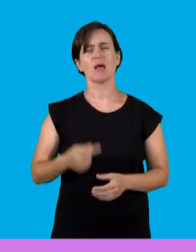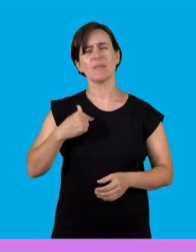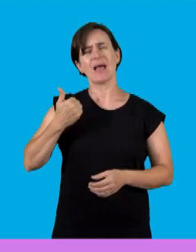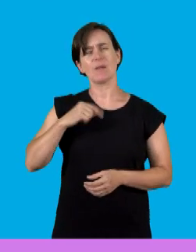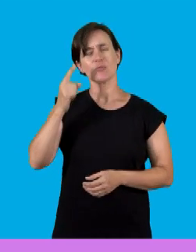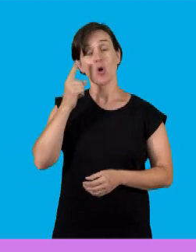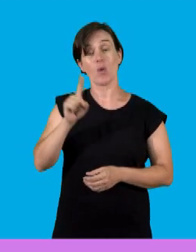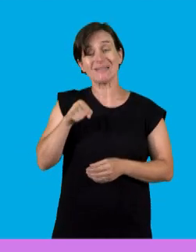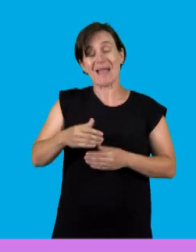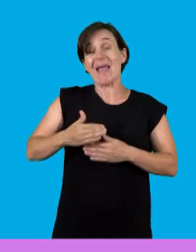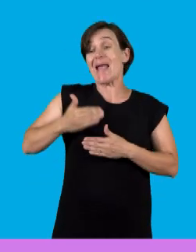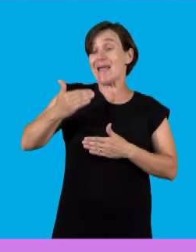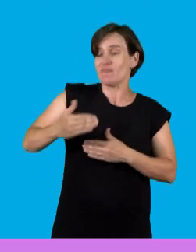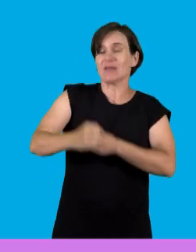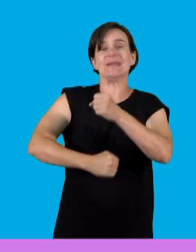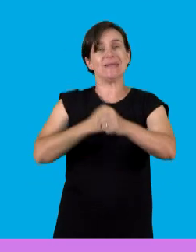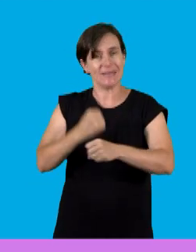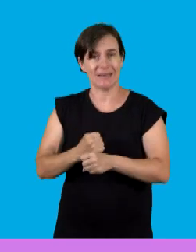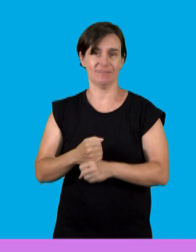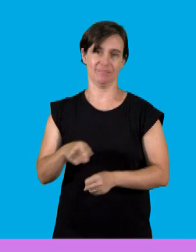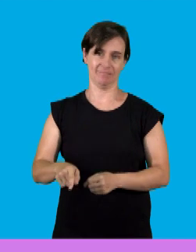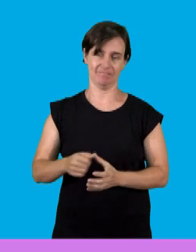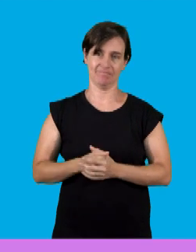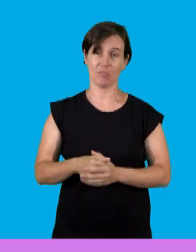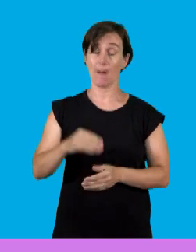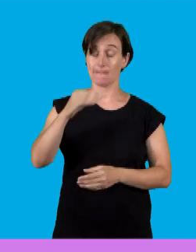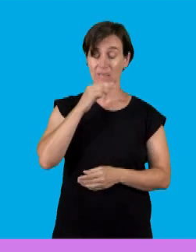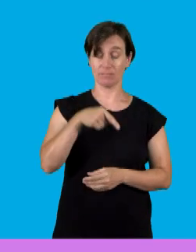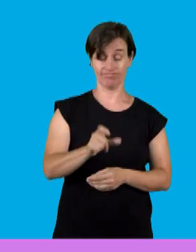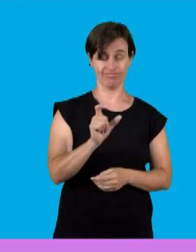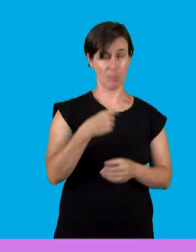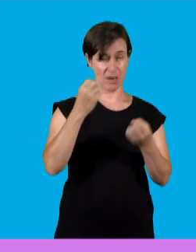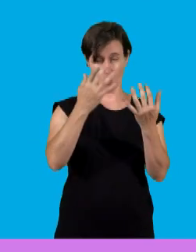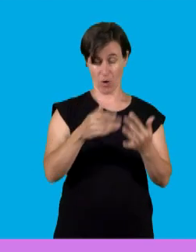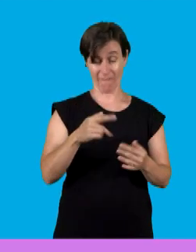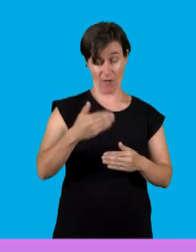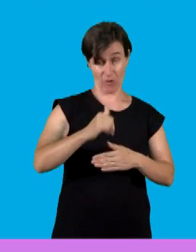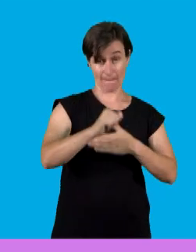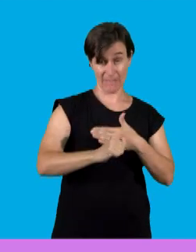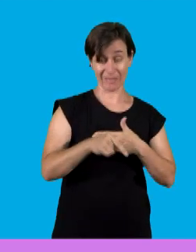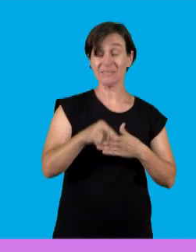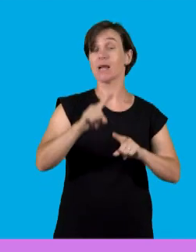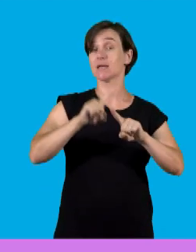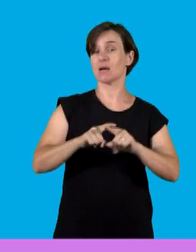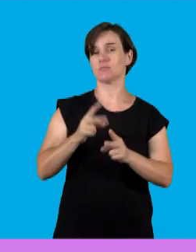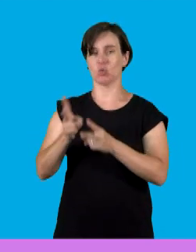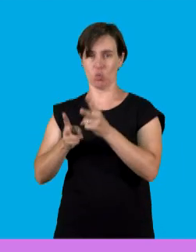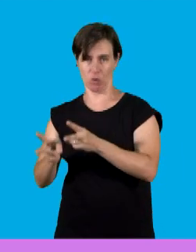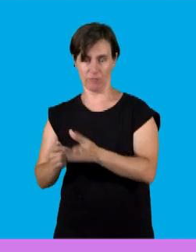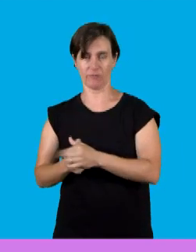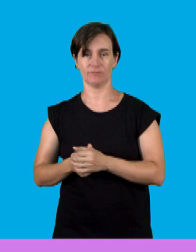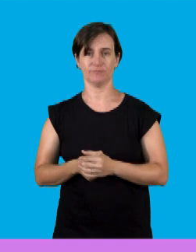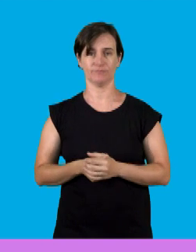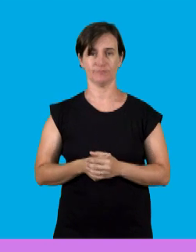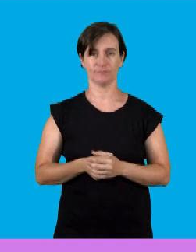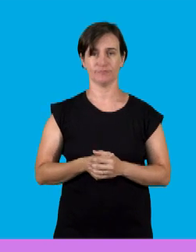is the annual medical aid tax credit, I'll have to take this monthly annual tax credit and multiply that by 12. So